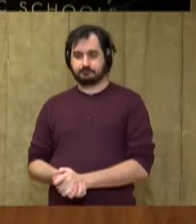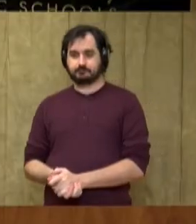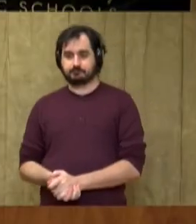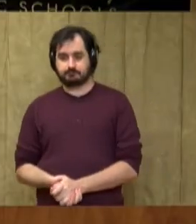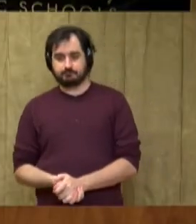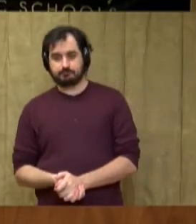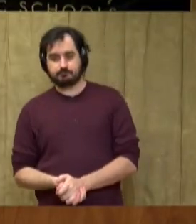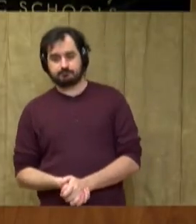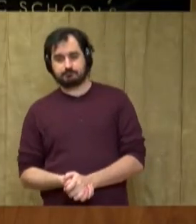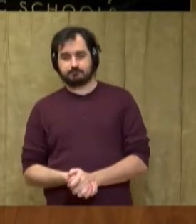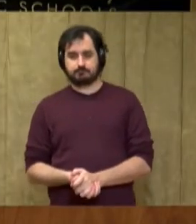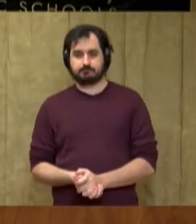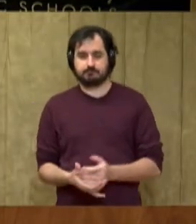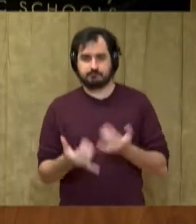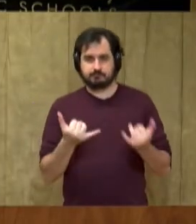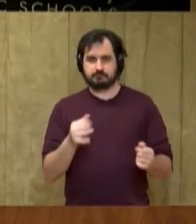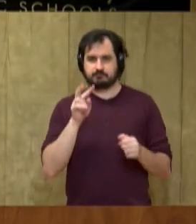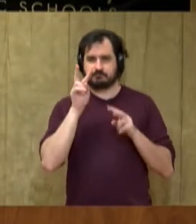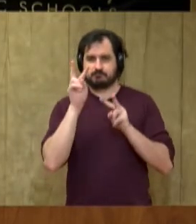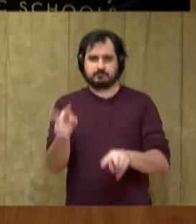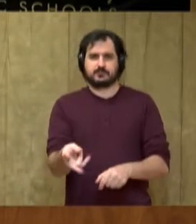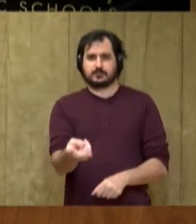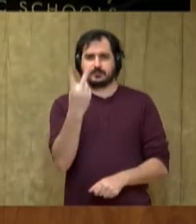at 2 perspectives.